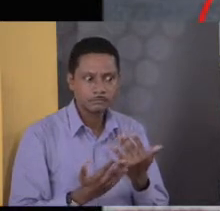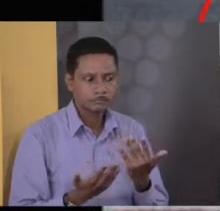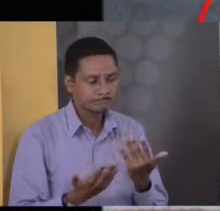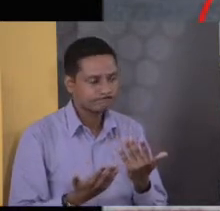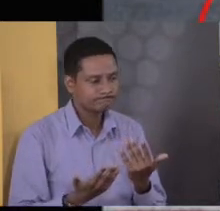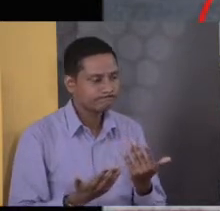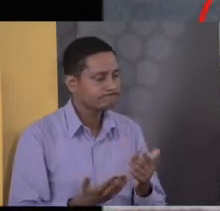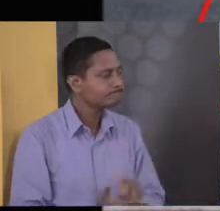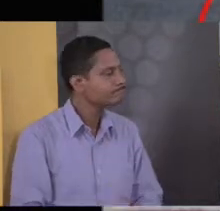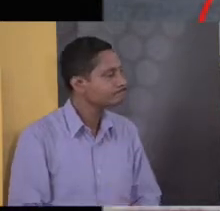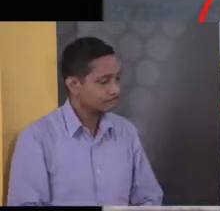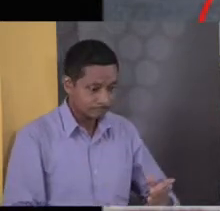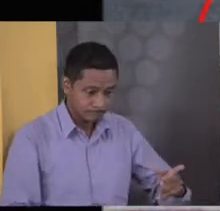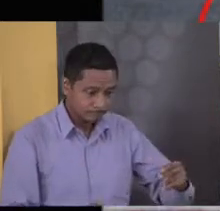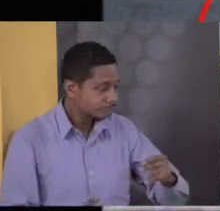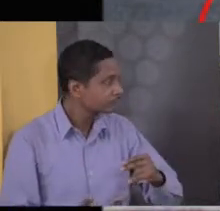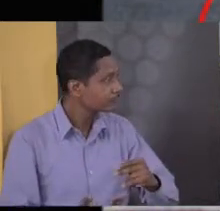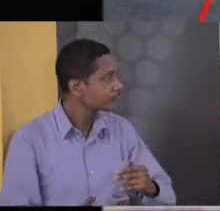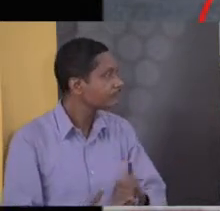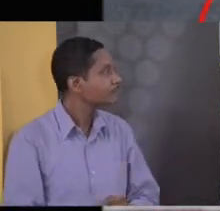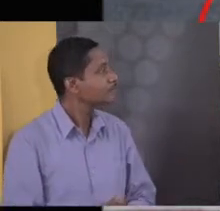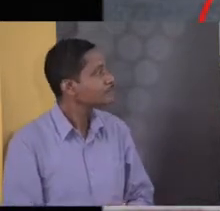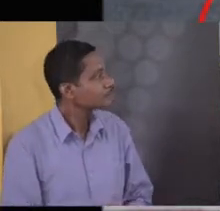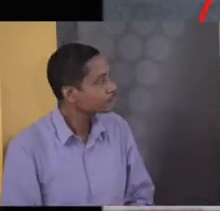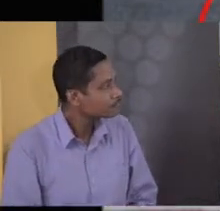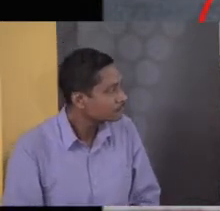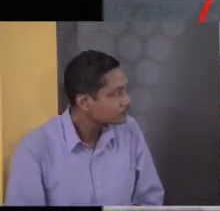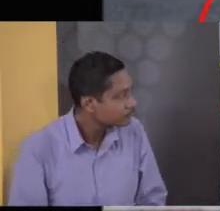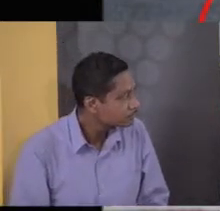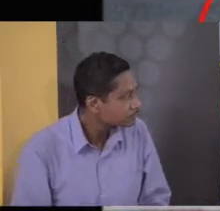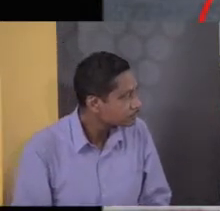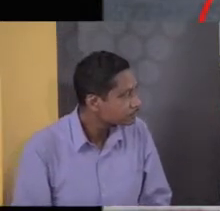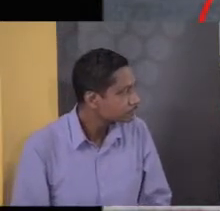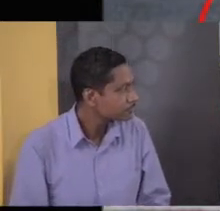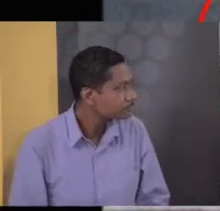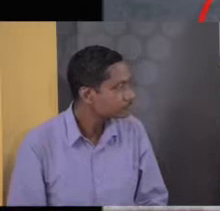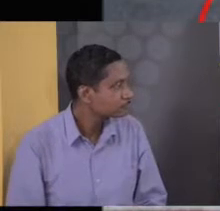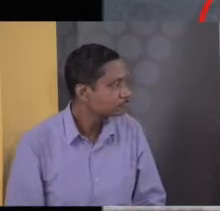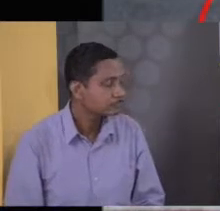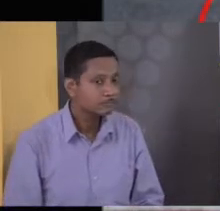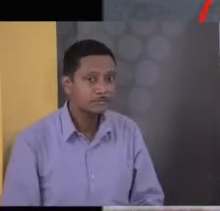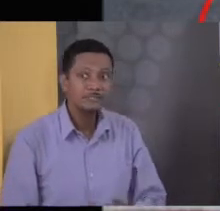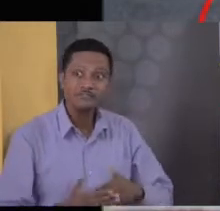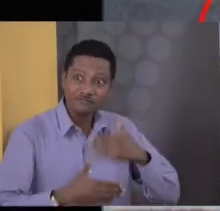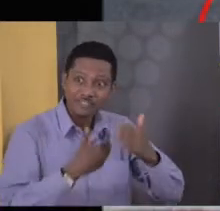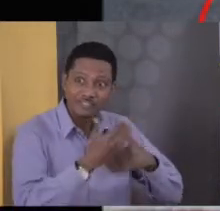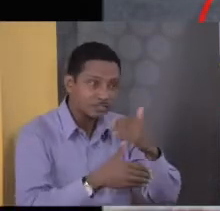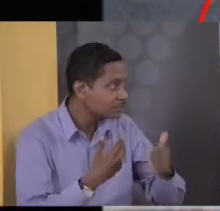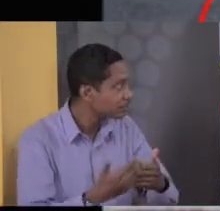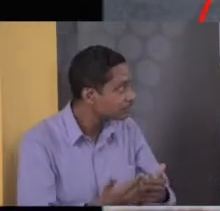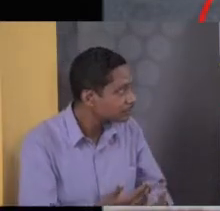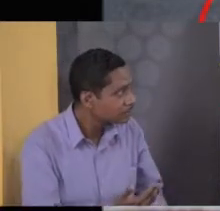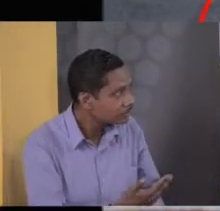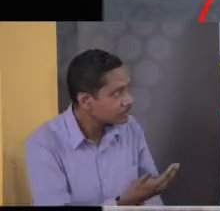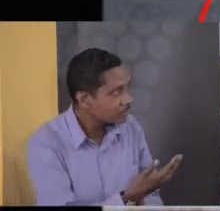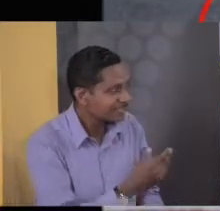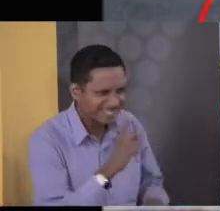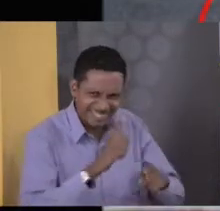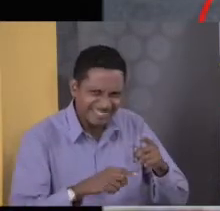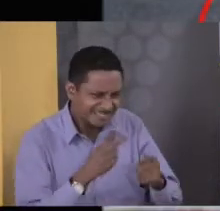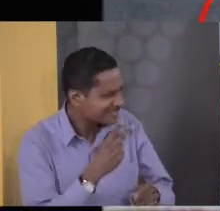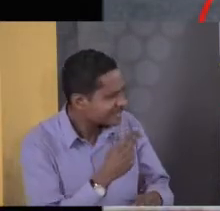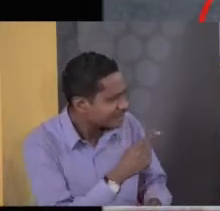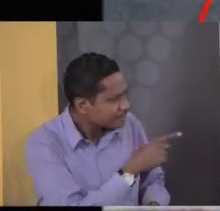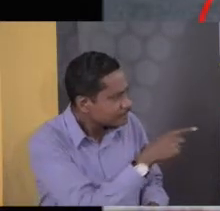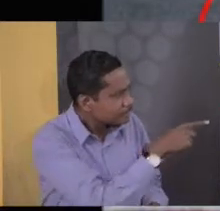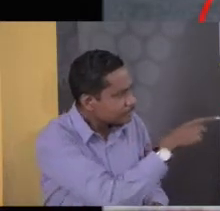with something like this. You can't see it. I think because of the light, but where you have shade variation is actually one side is light and